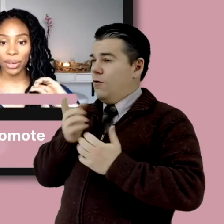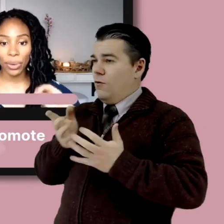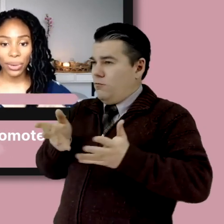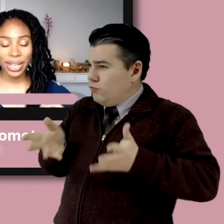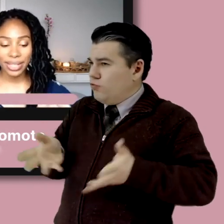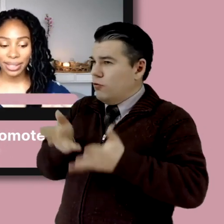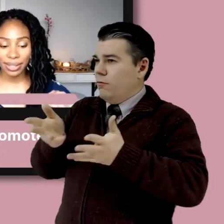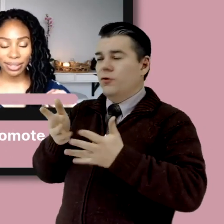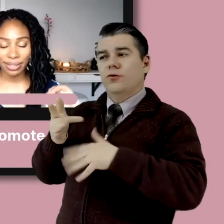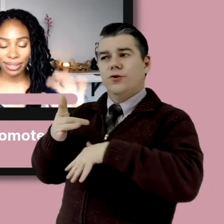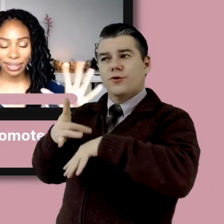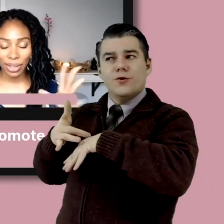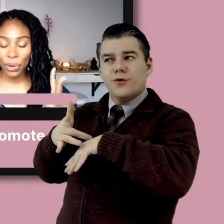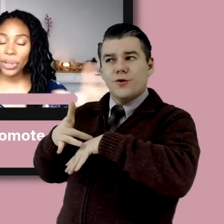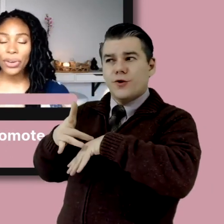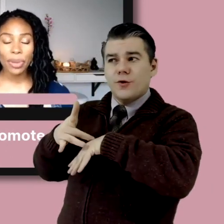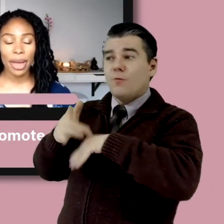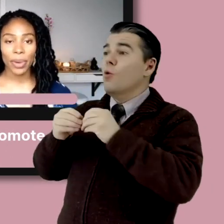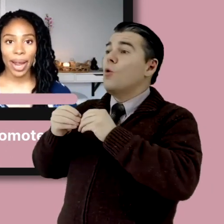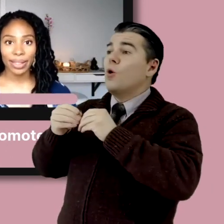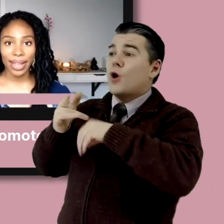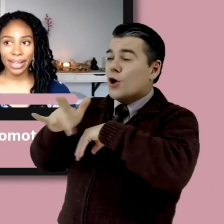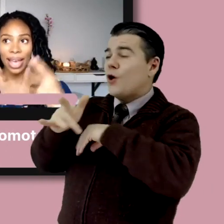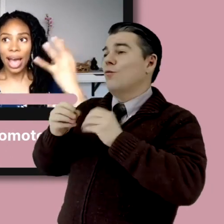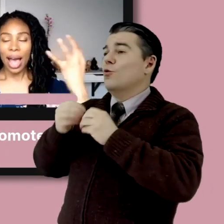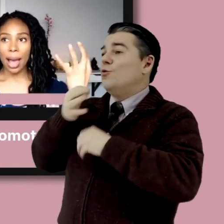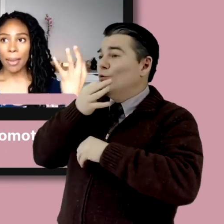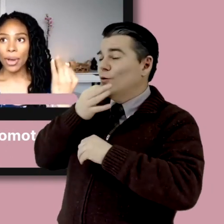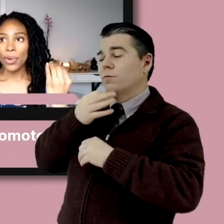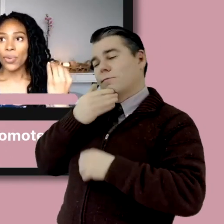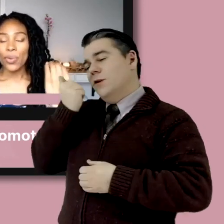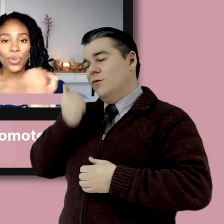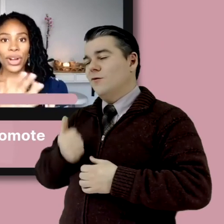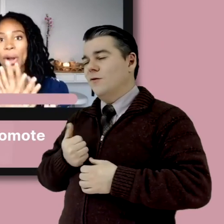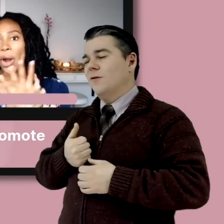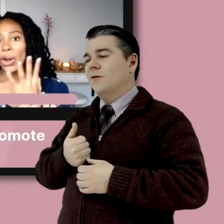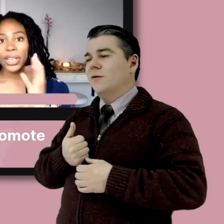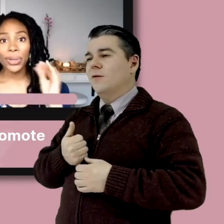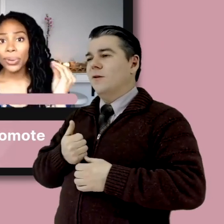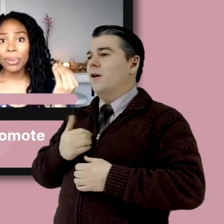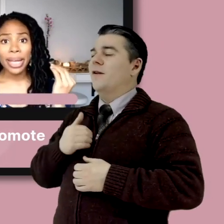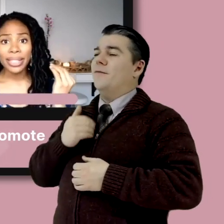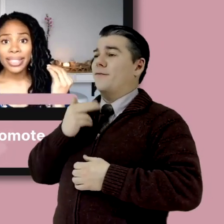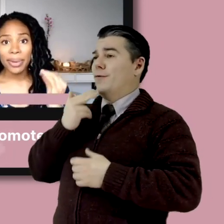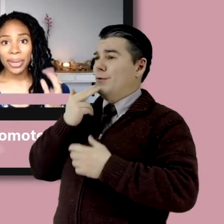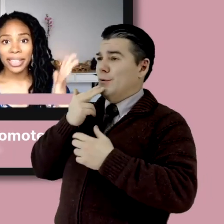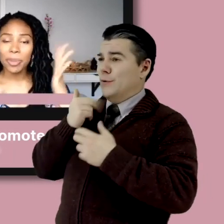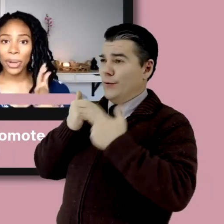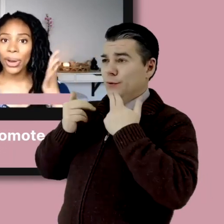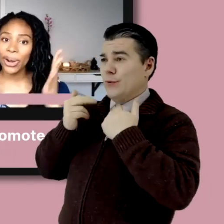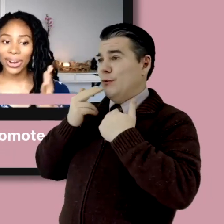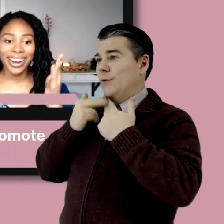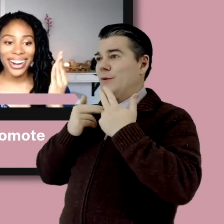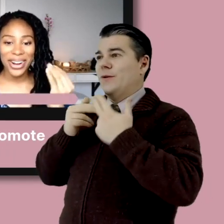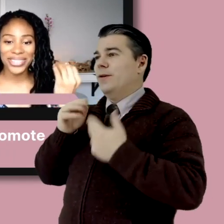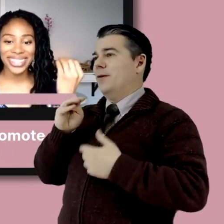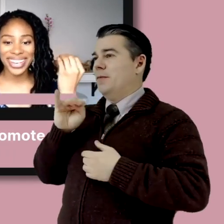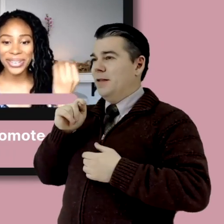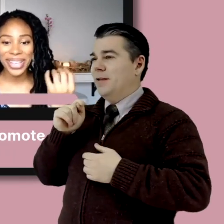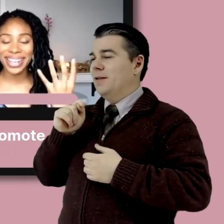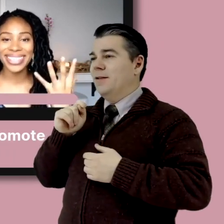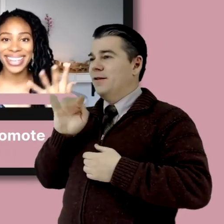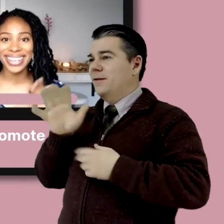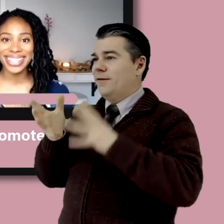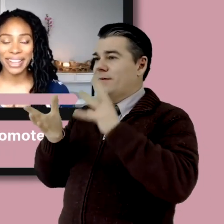promote, like, the earlier the better, right? Like, there are cute little mitts that we like to put our